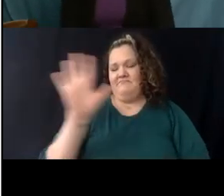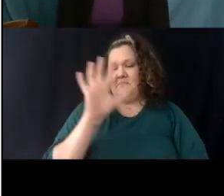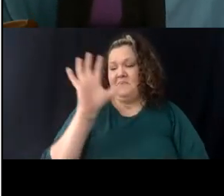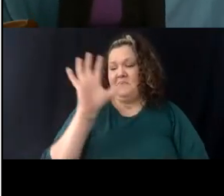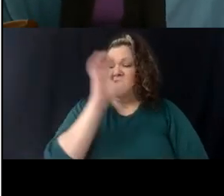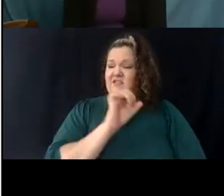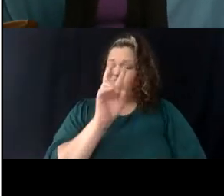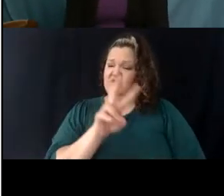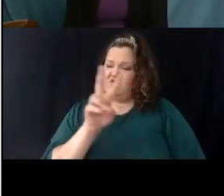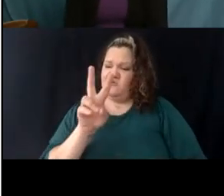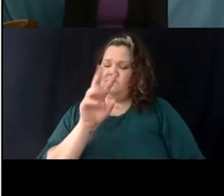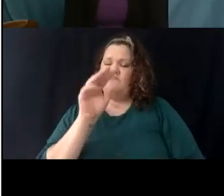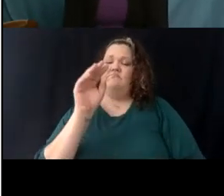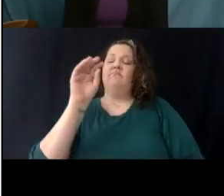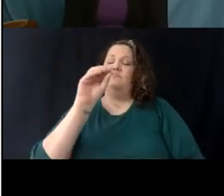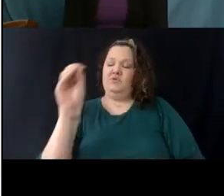about 37 million.